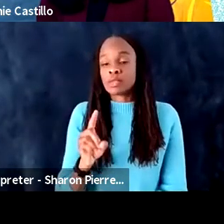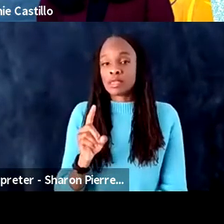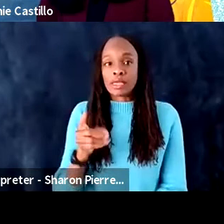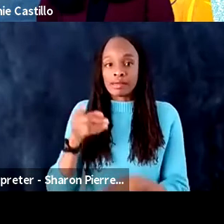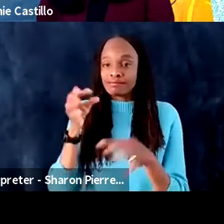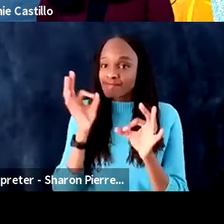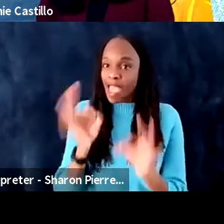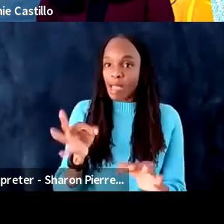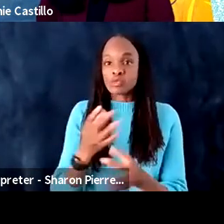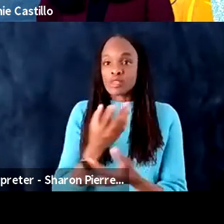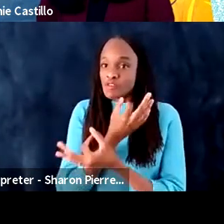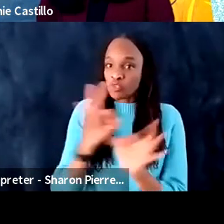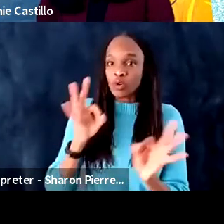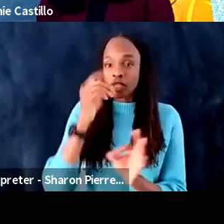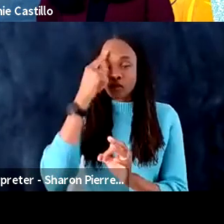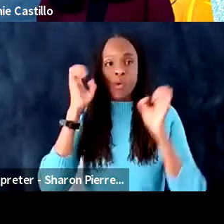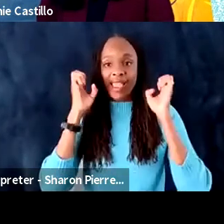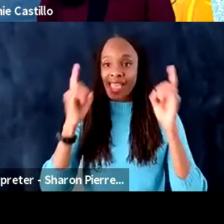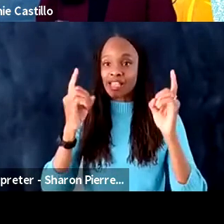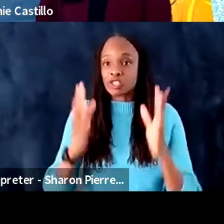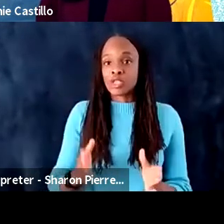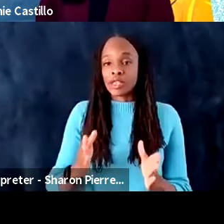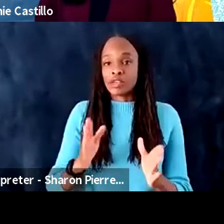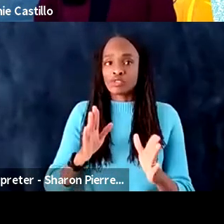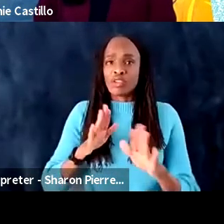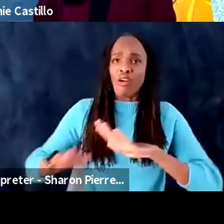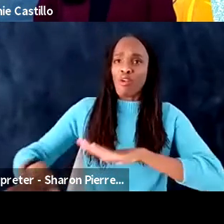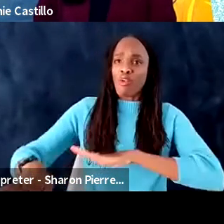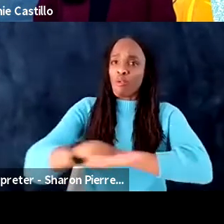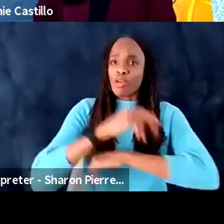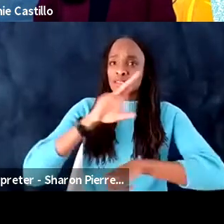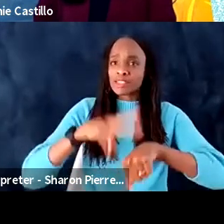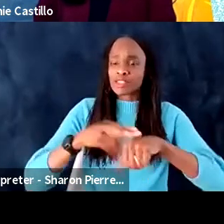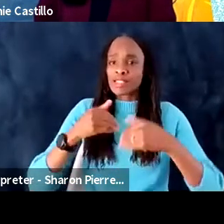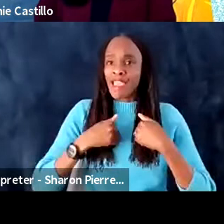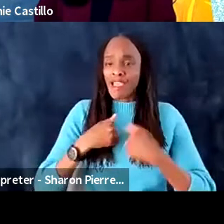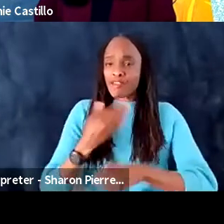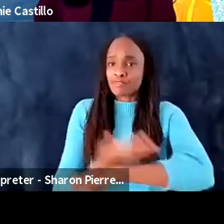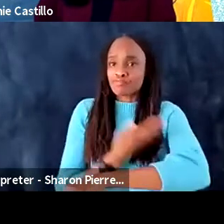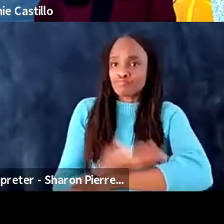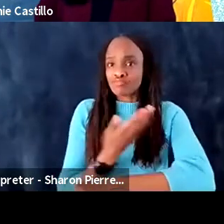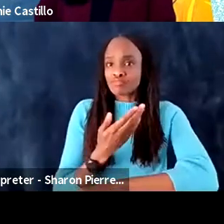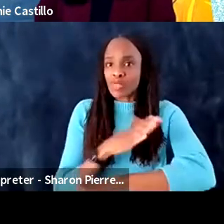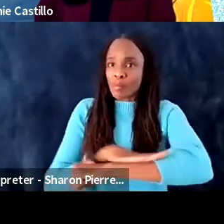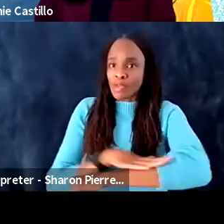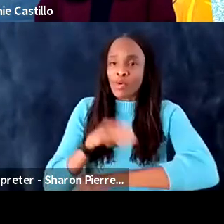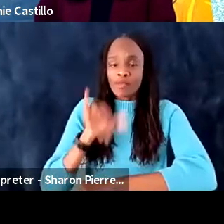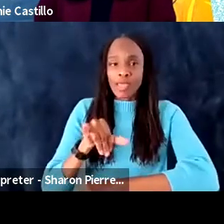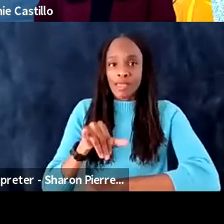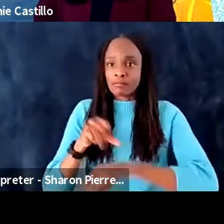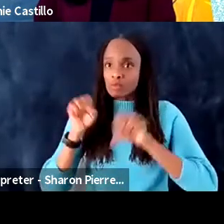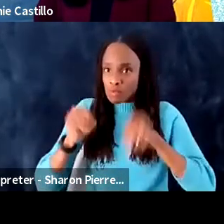free for educators across the nation to have up-to-date platforms that are